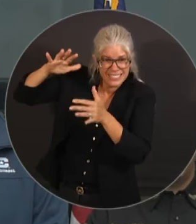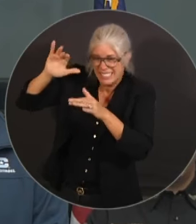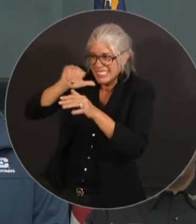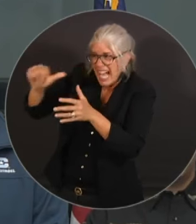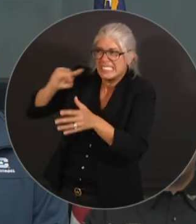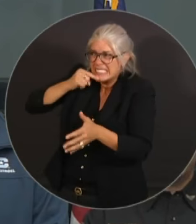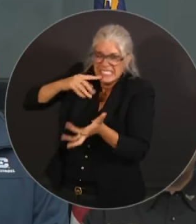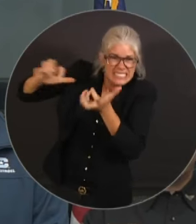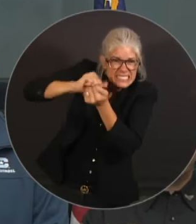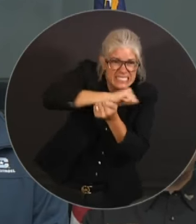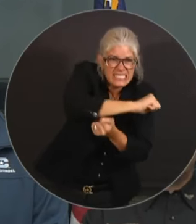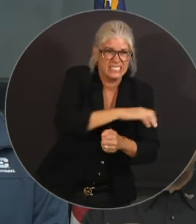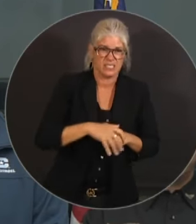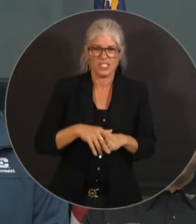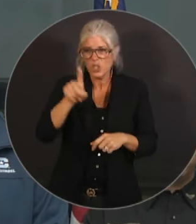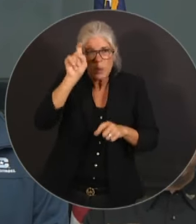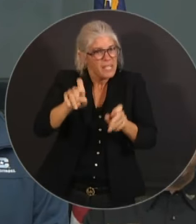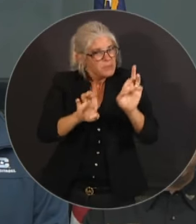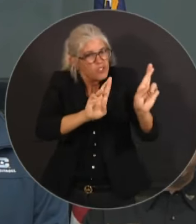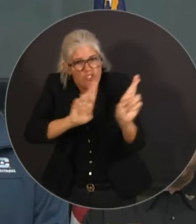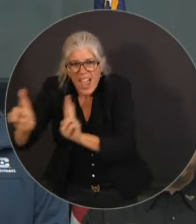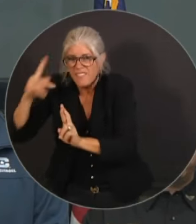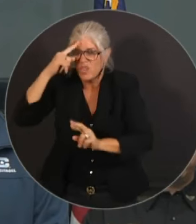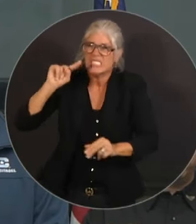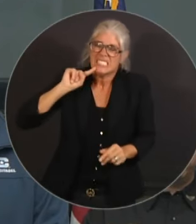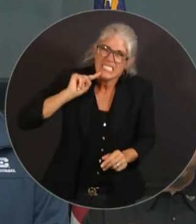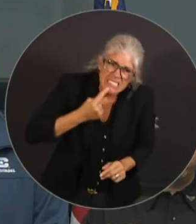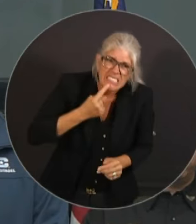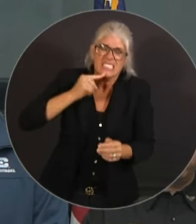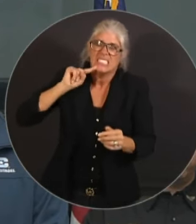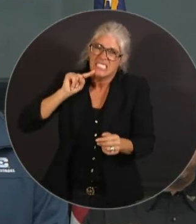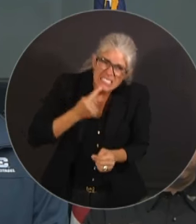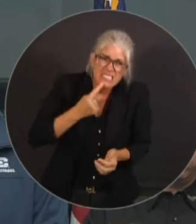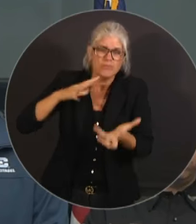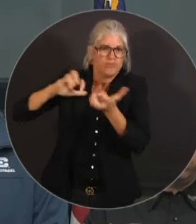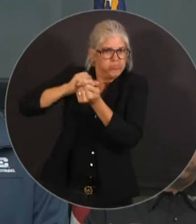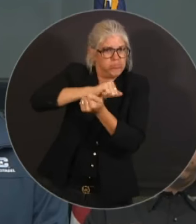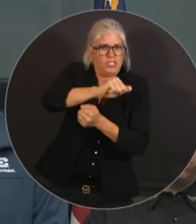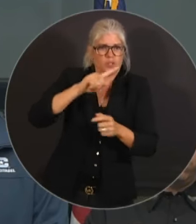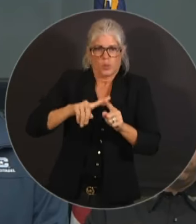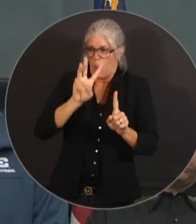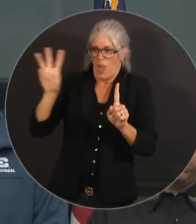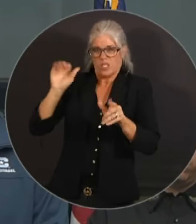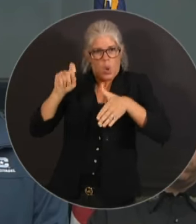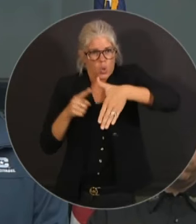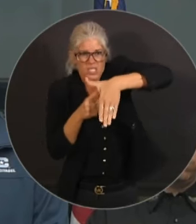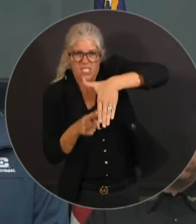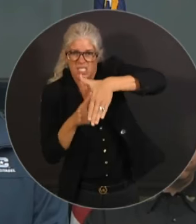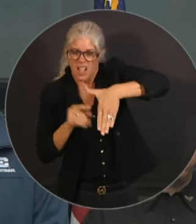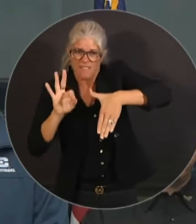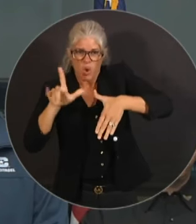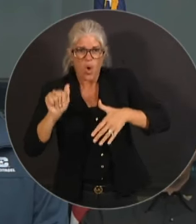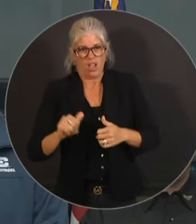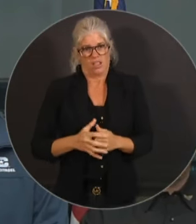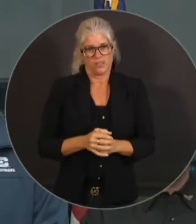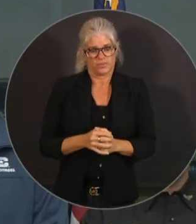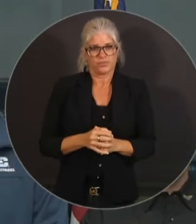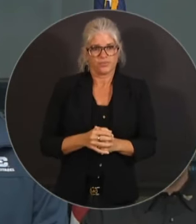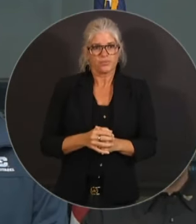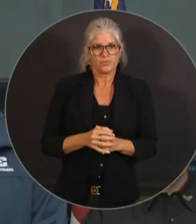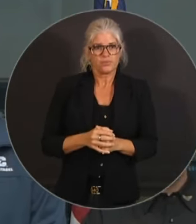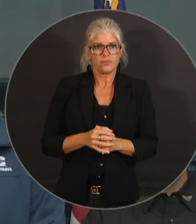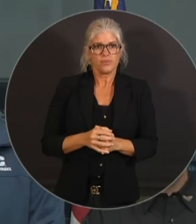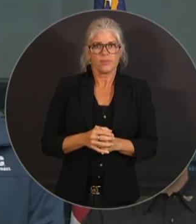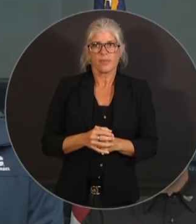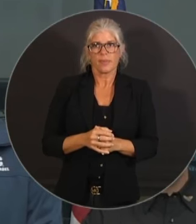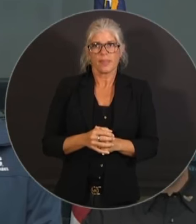be prepared for a major, major impact to the west coast of Florida. You finally had a chance to speak with the president. What